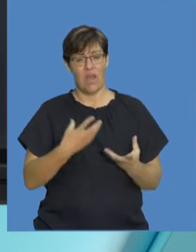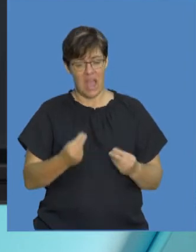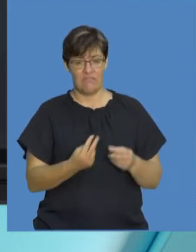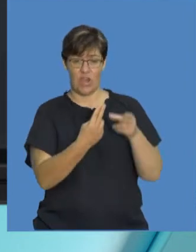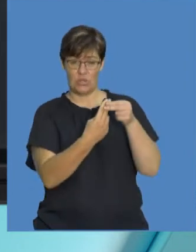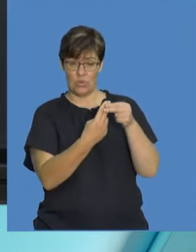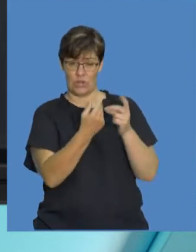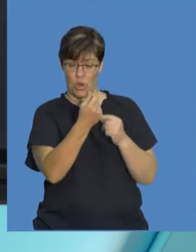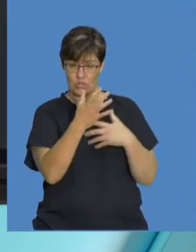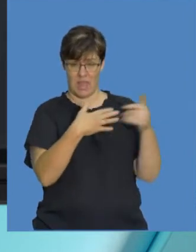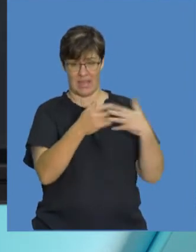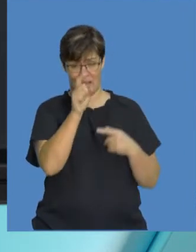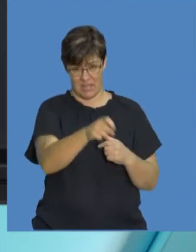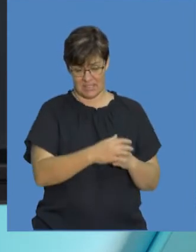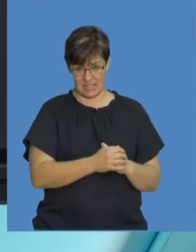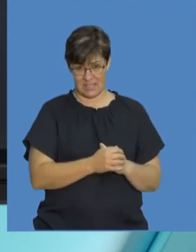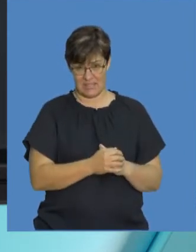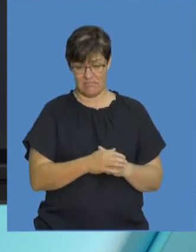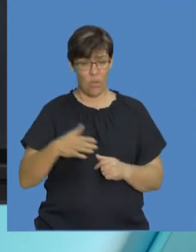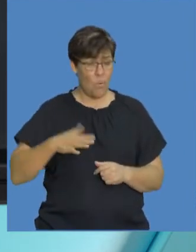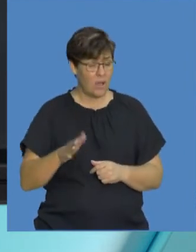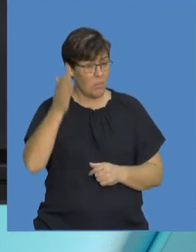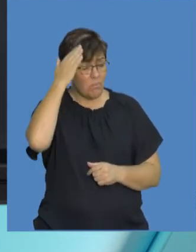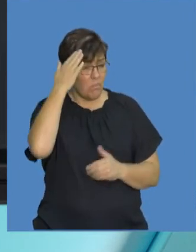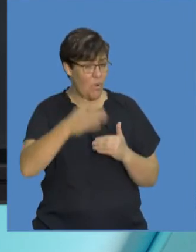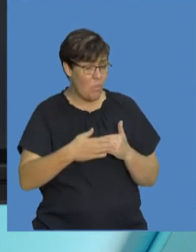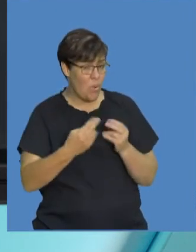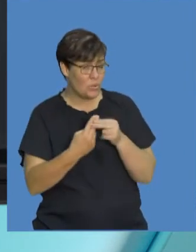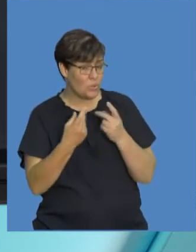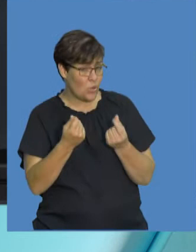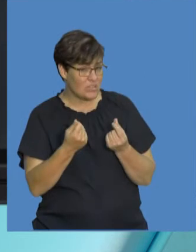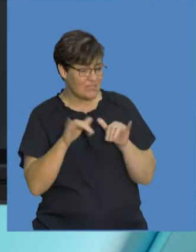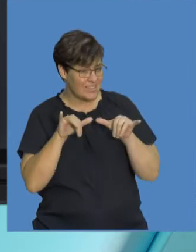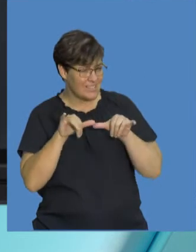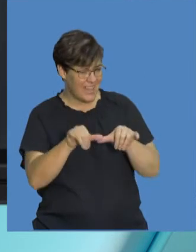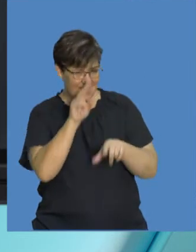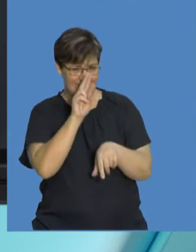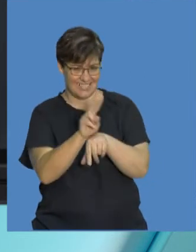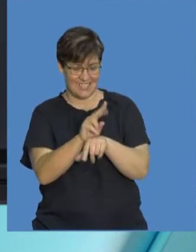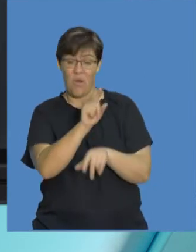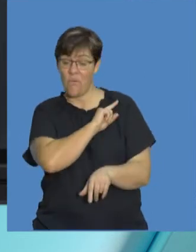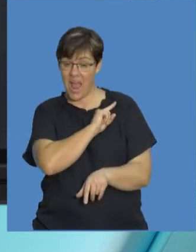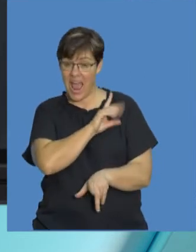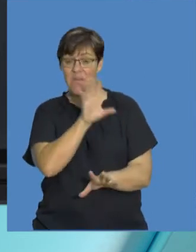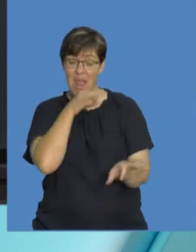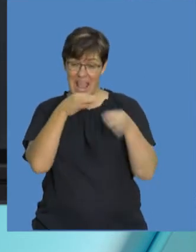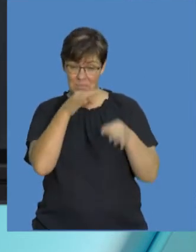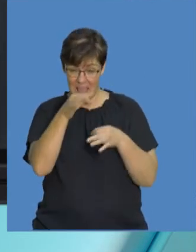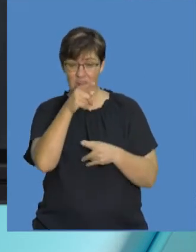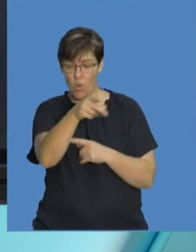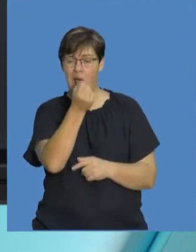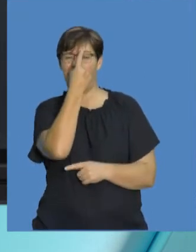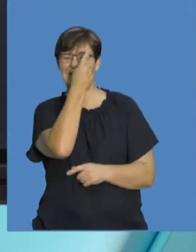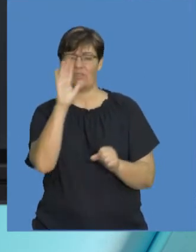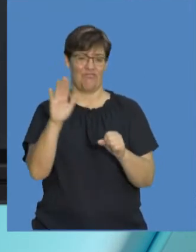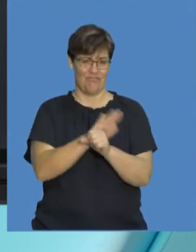have unit cost to deal with. So if you want to know about unit cost, stay with us, because we're going to make